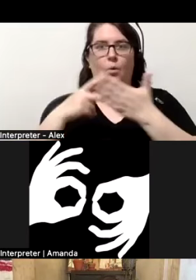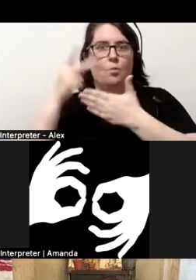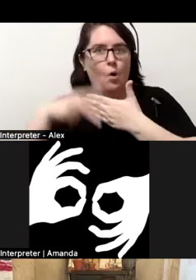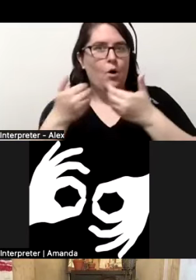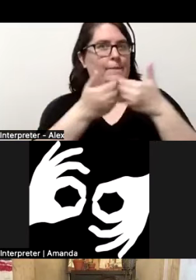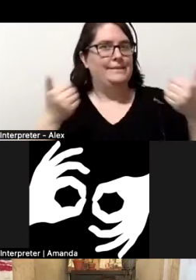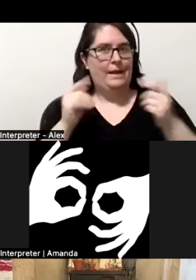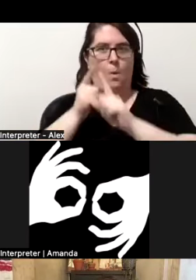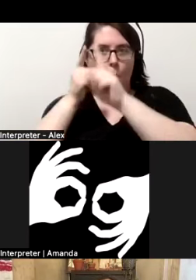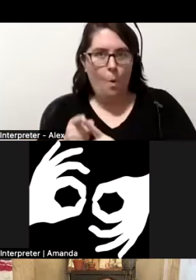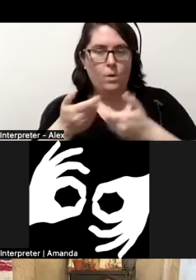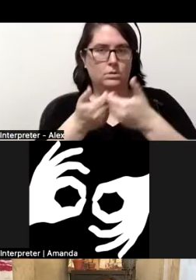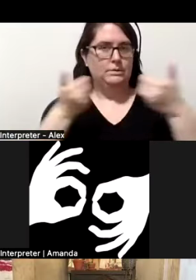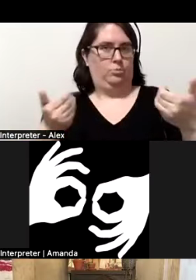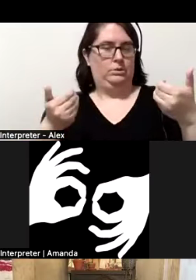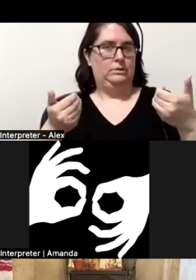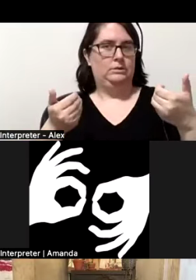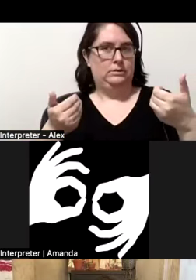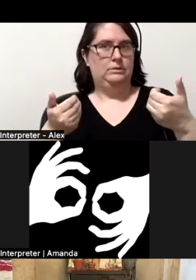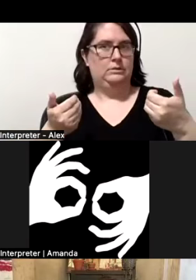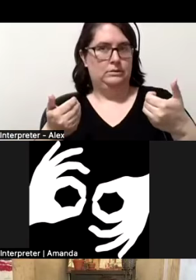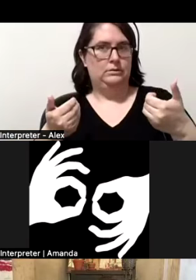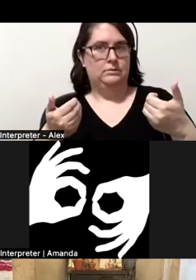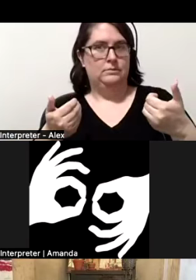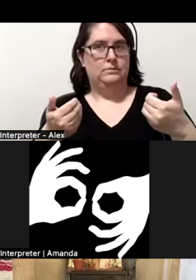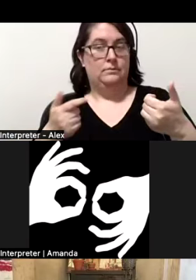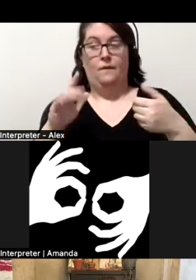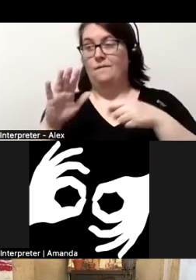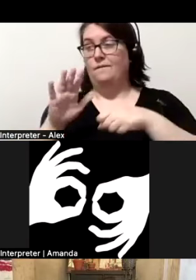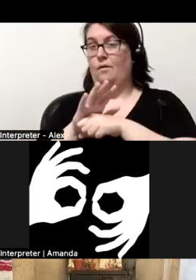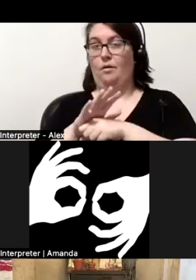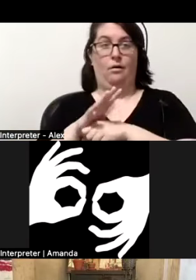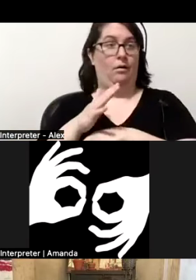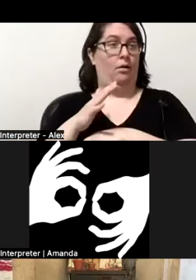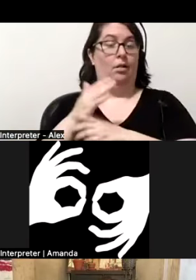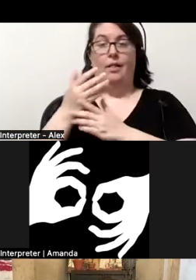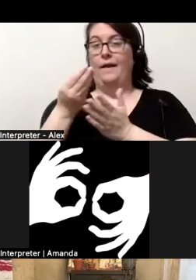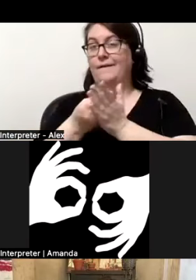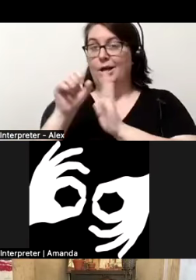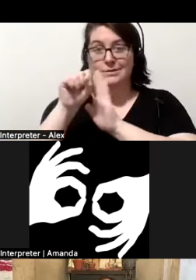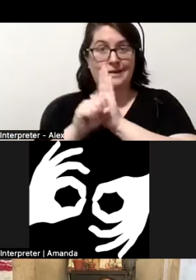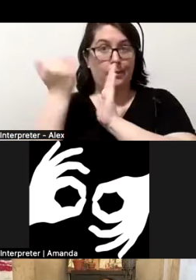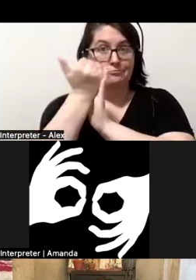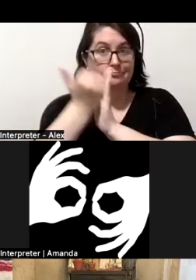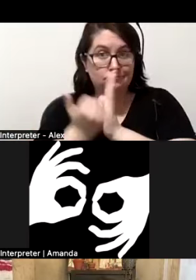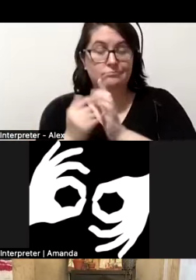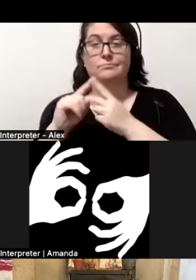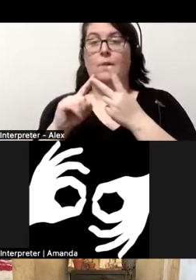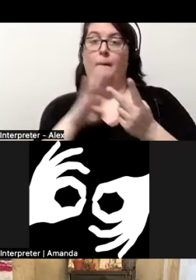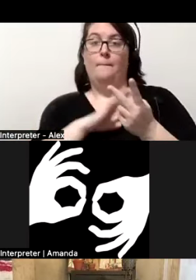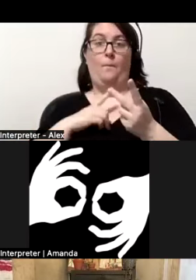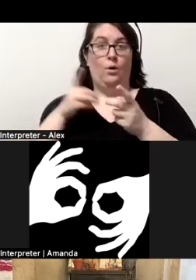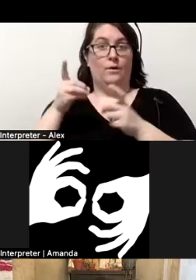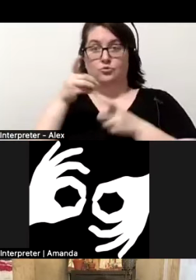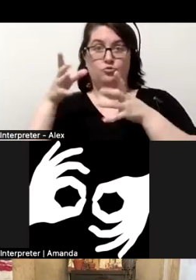multi-purpose organization. That includes having a fully segregated and itemized financial statement, as well as a board of directors